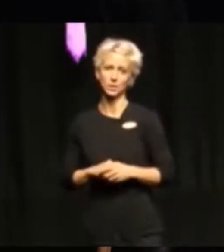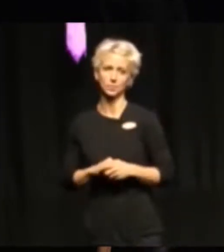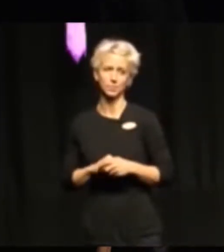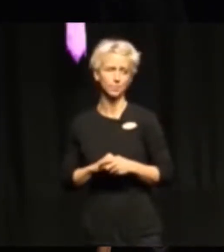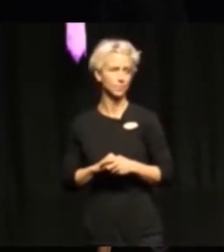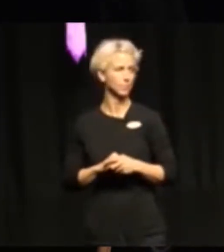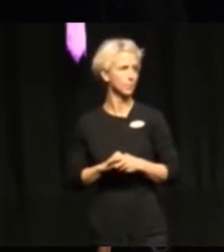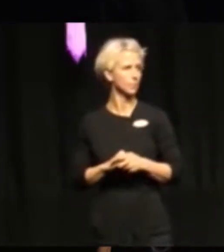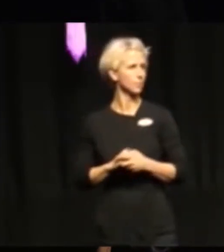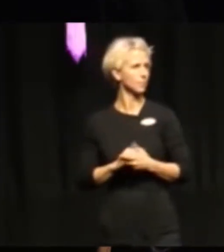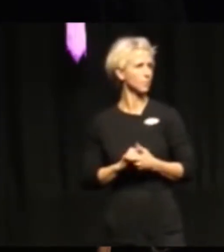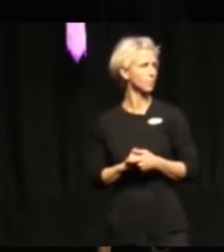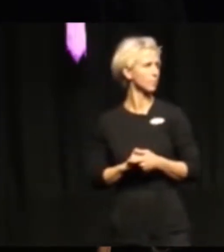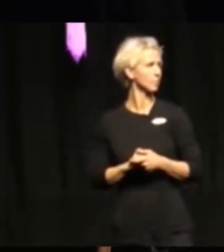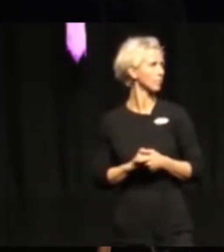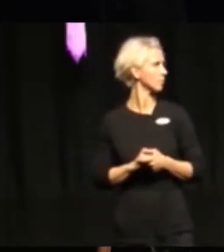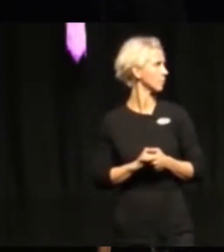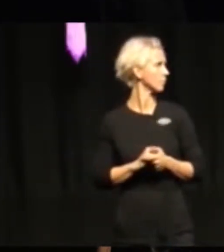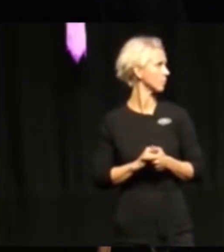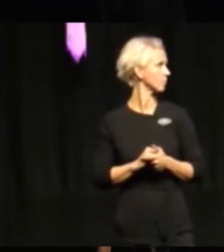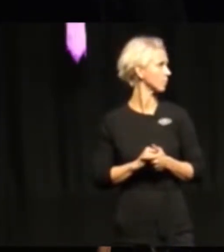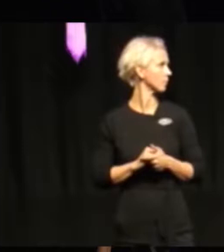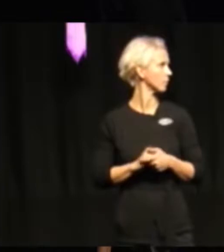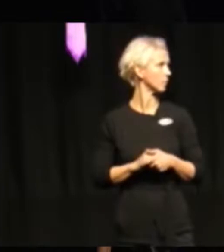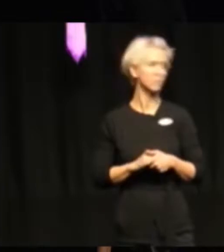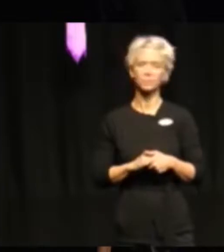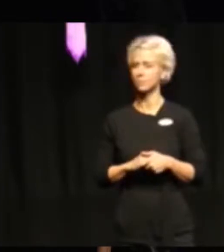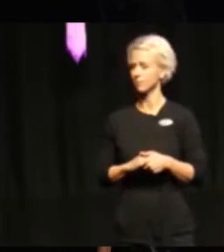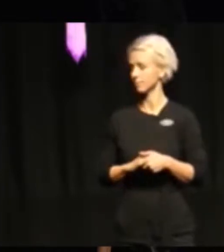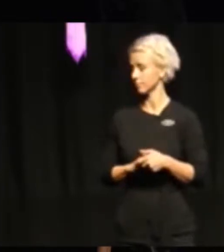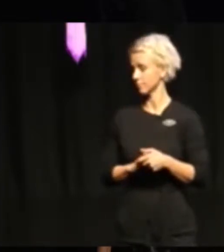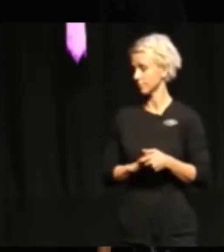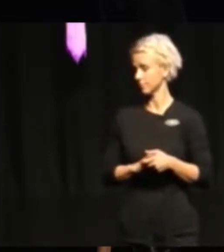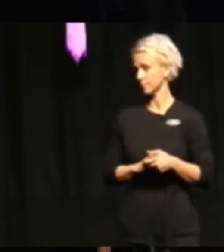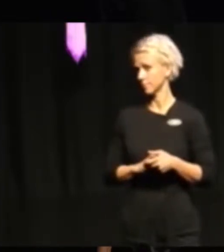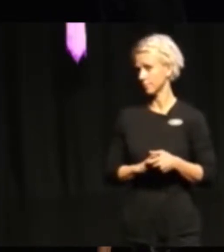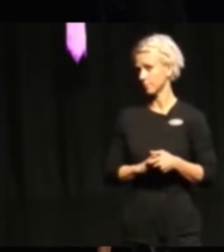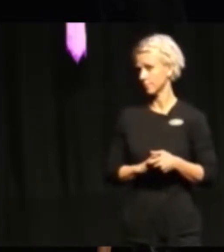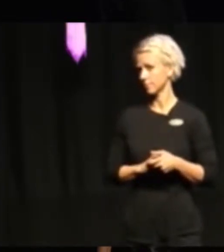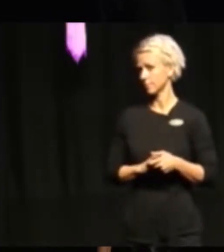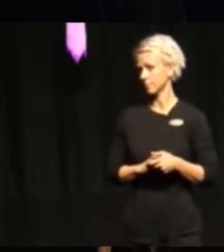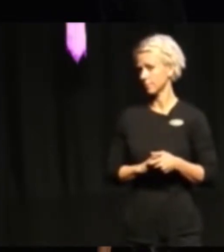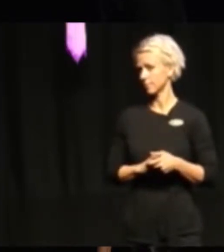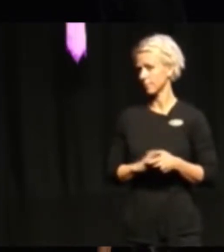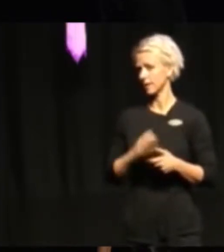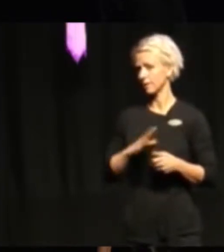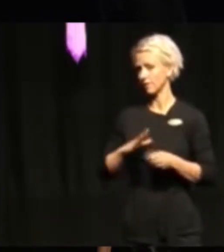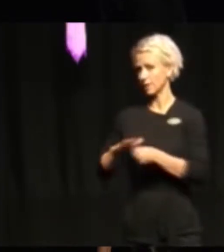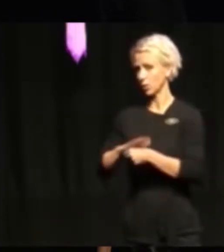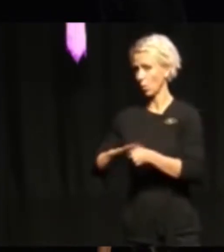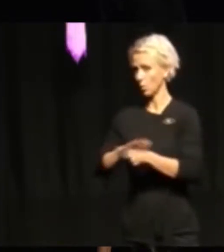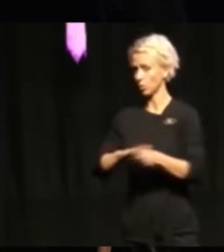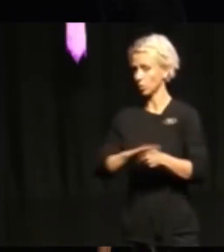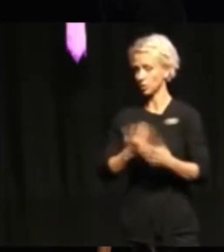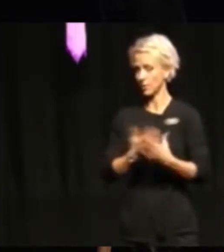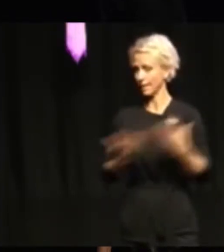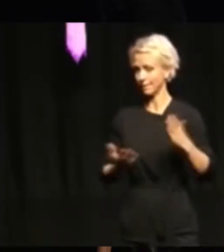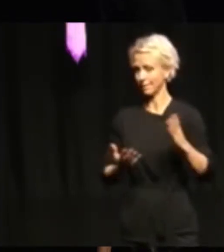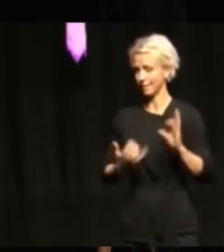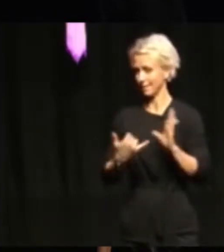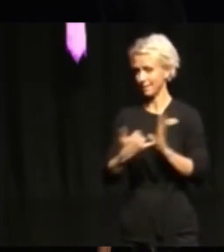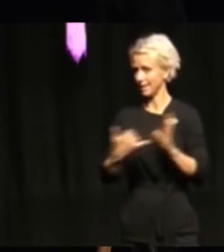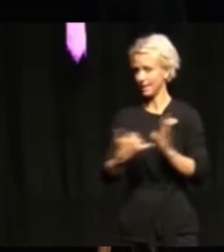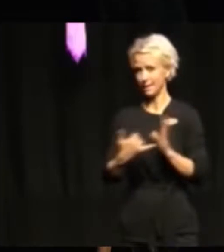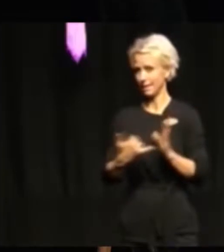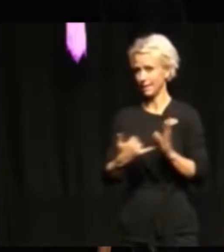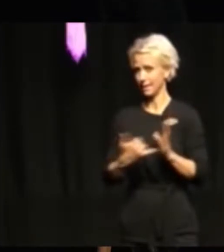a sort of a feature of the covenant, the ESC covenant, that is not really found in the civil and political covenant, and that